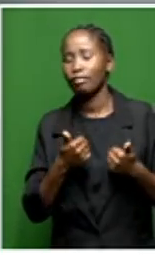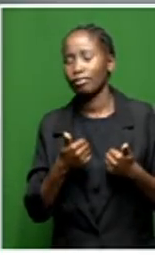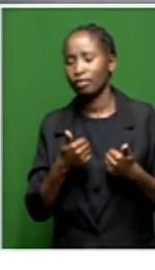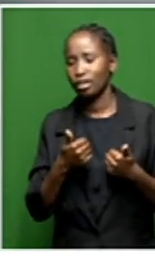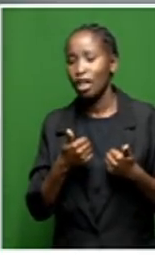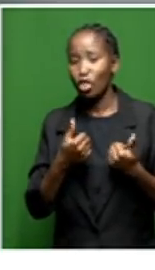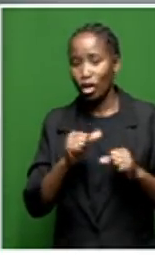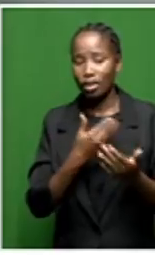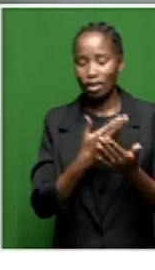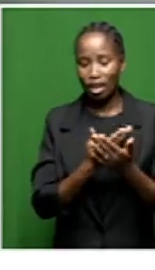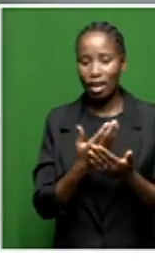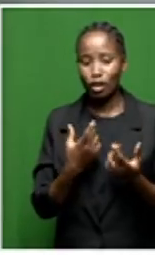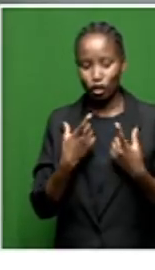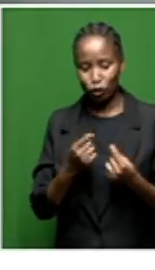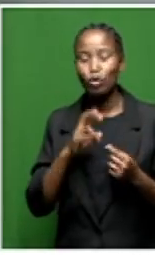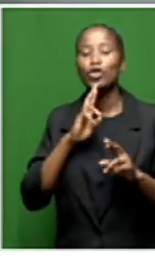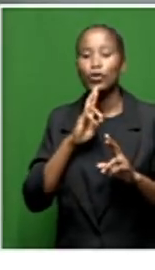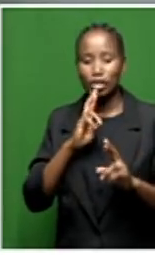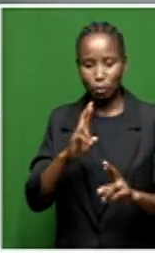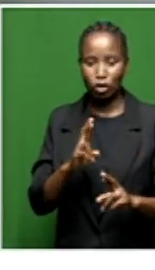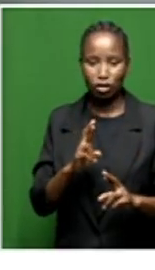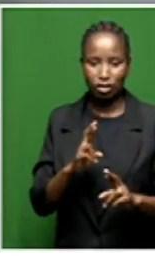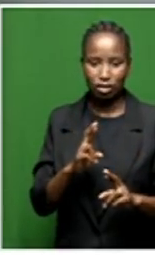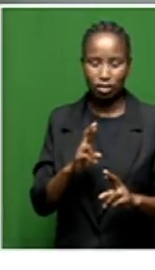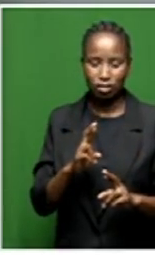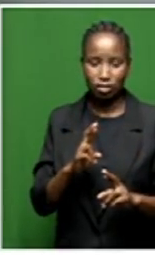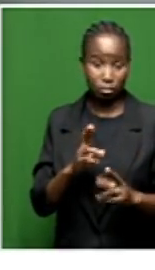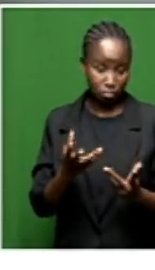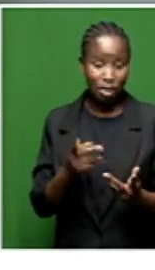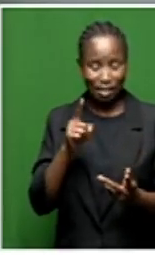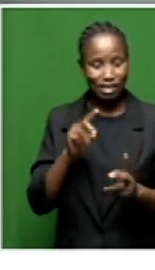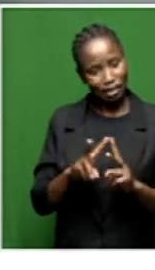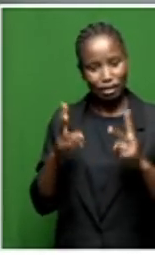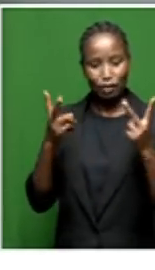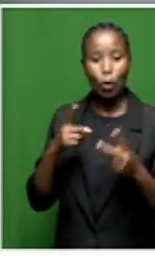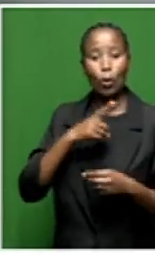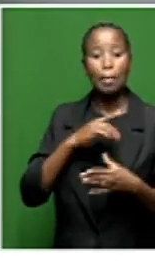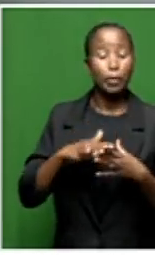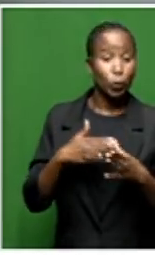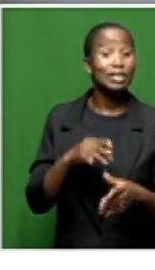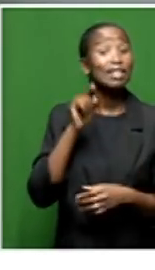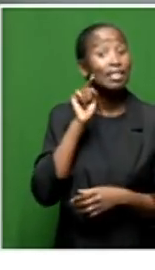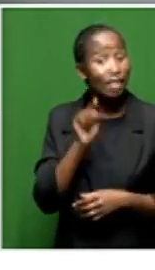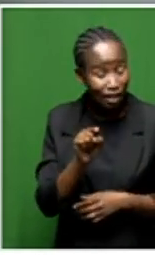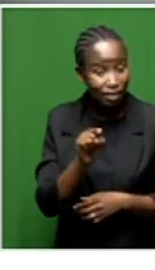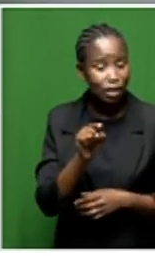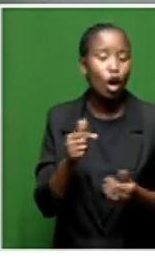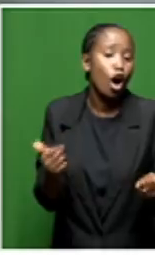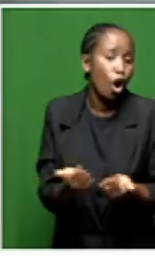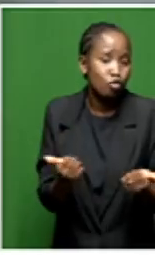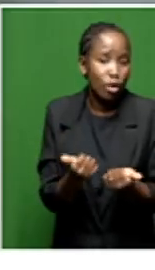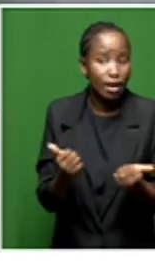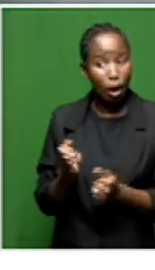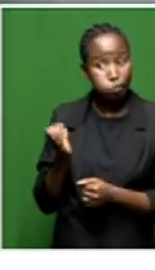be able to respond is something else. And that, because it has already been now tabled in the